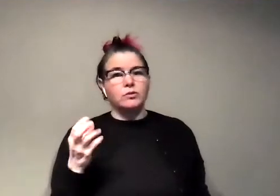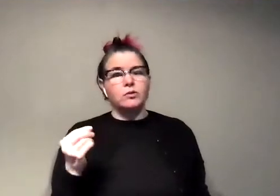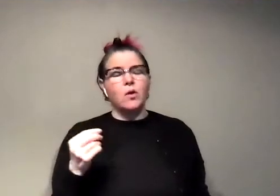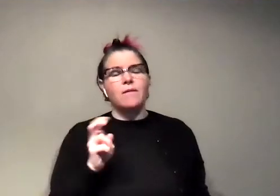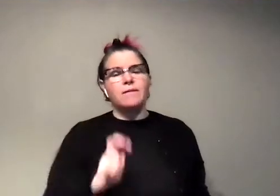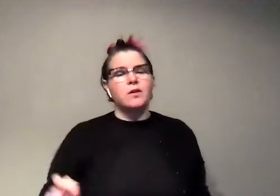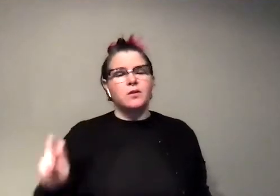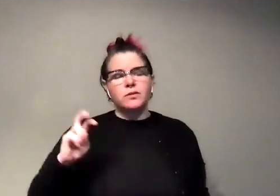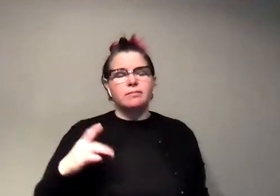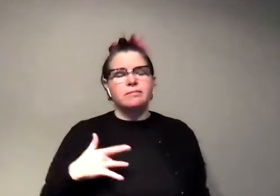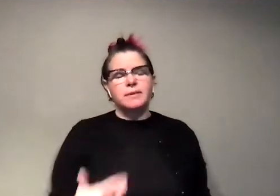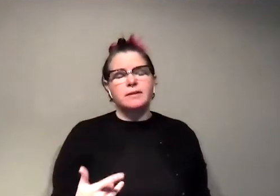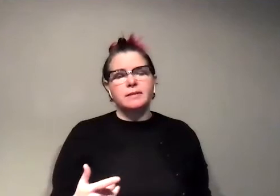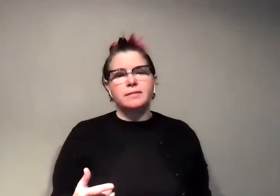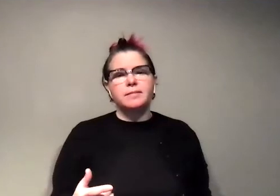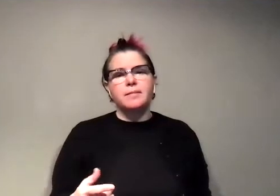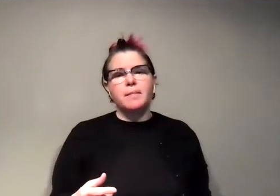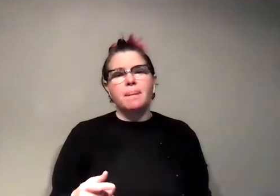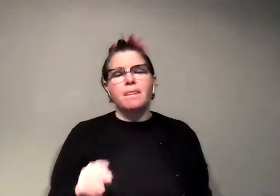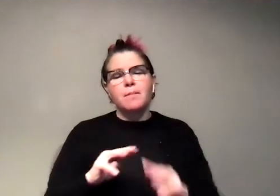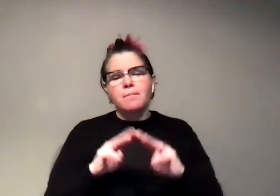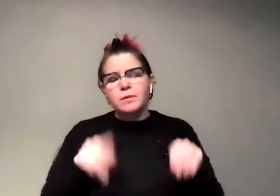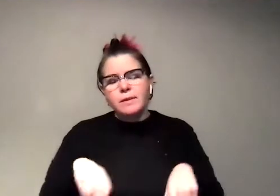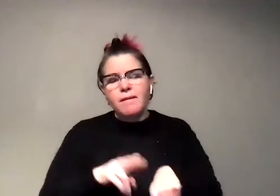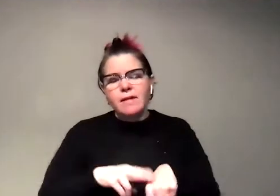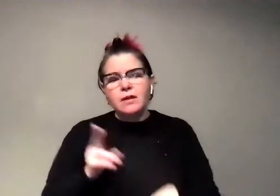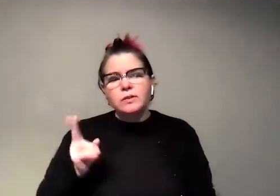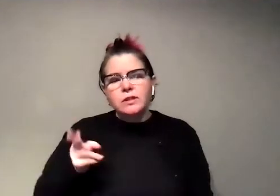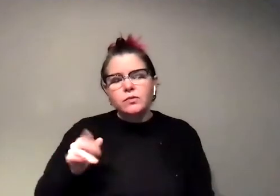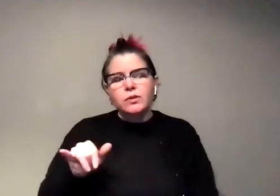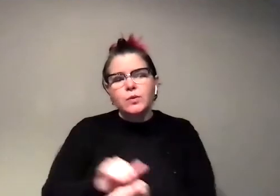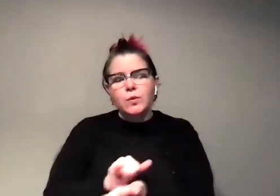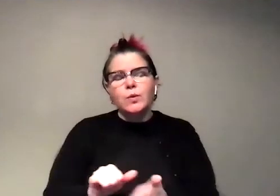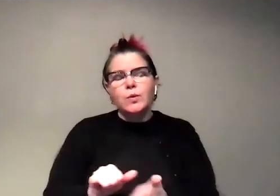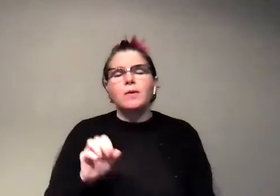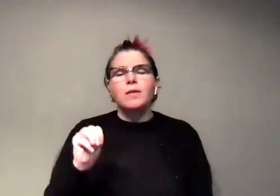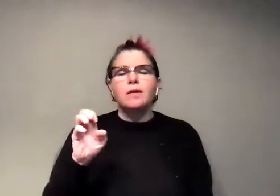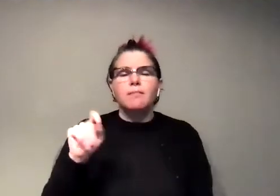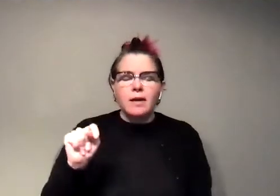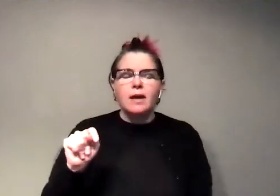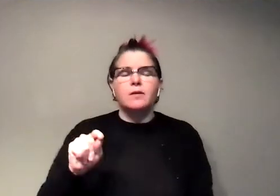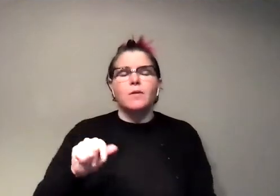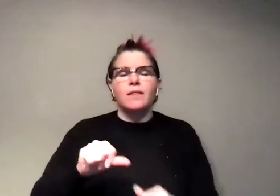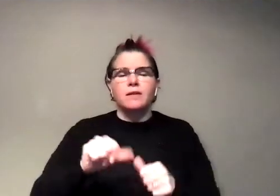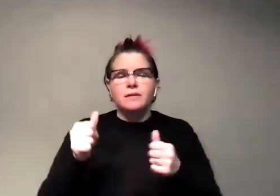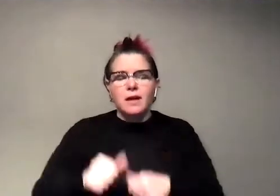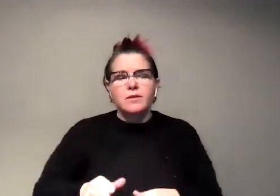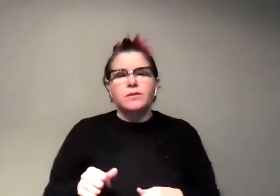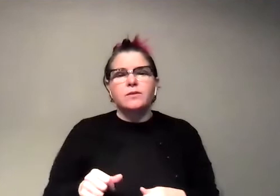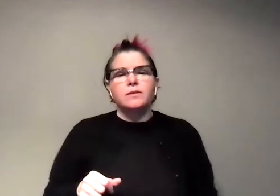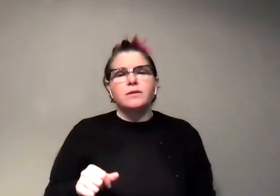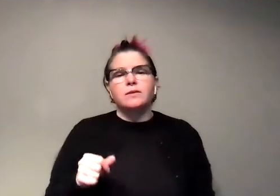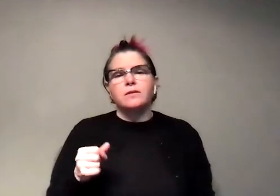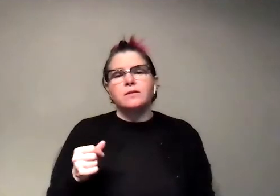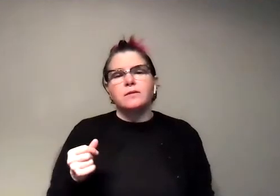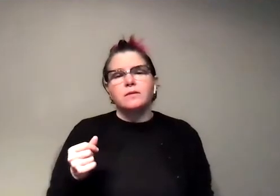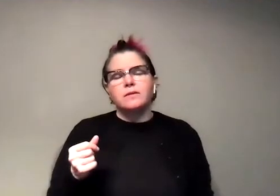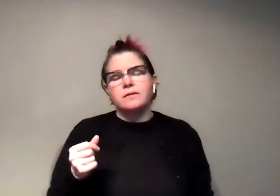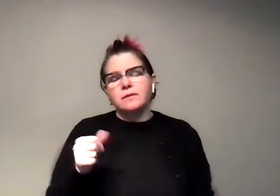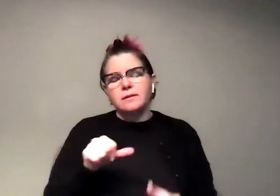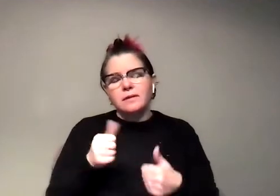to like the Museum of Natural History in New York, or the Met, or the Statue of like a Liberty. And I